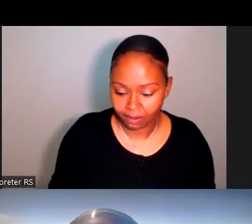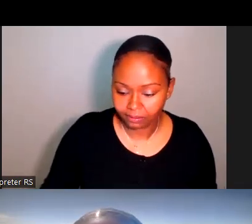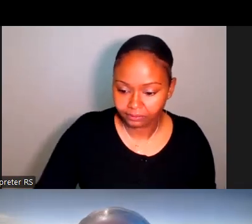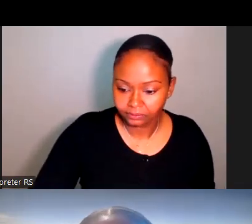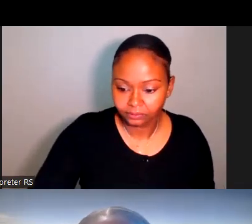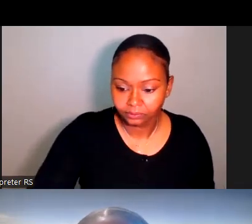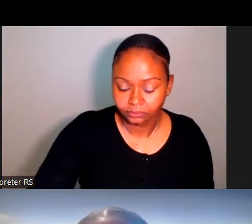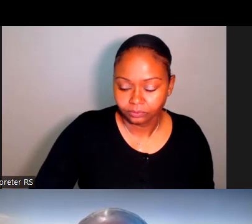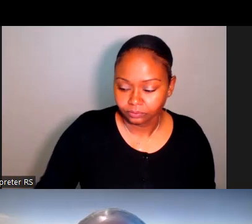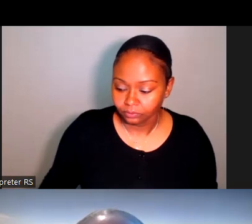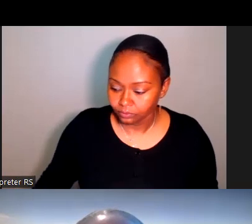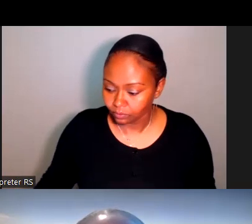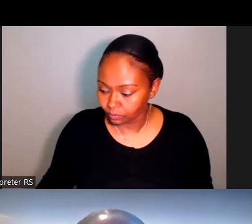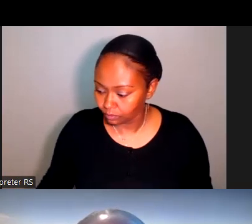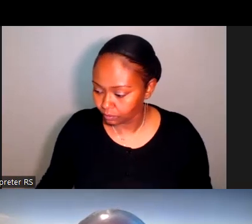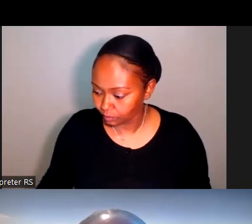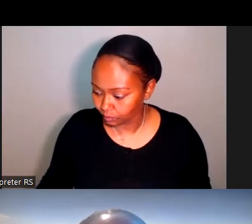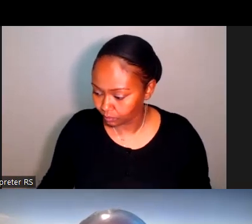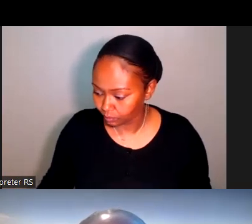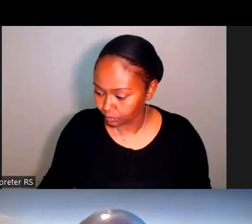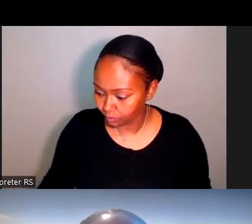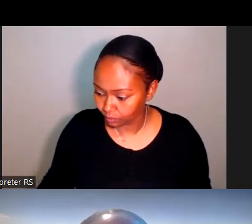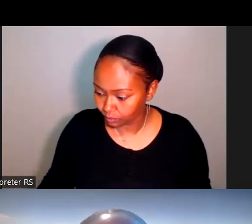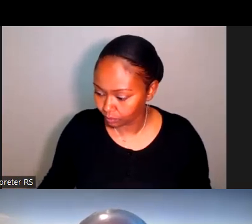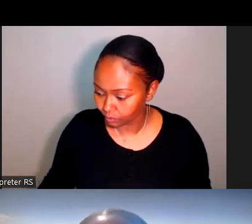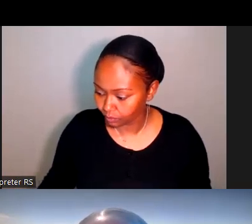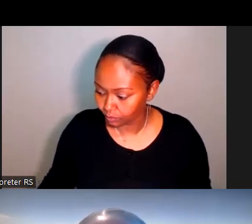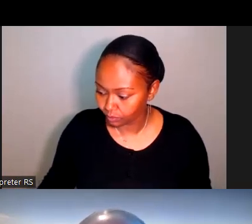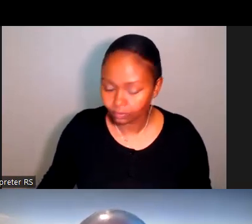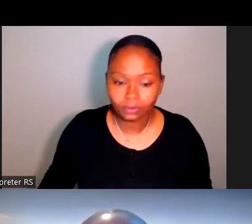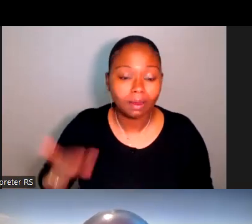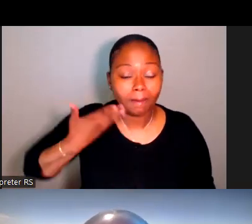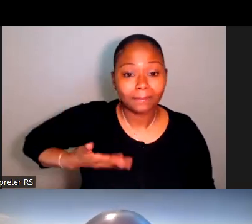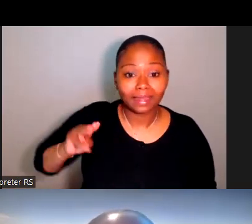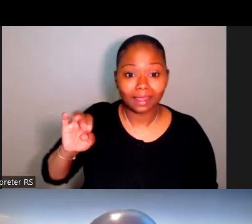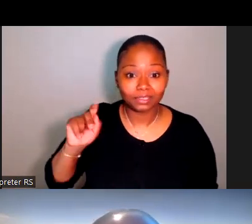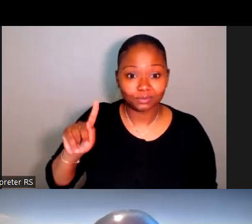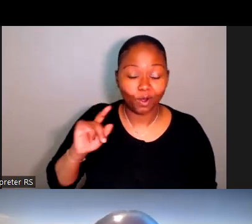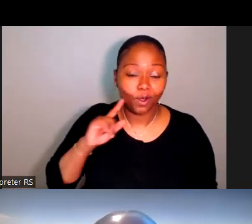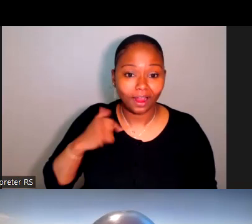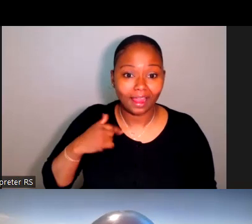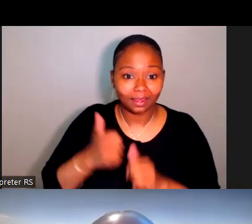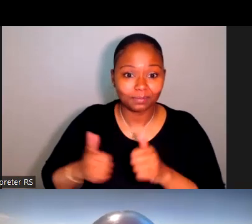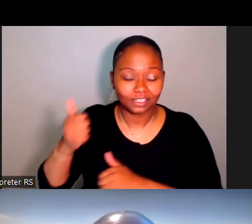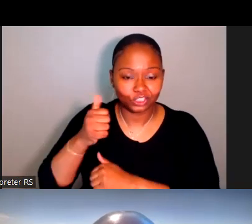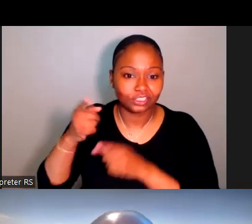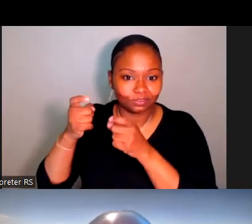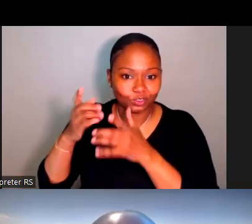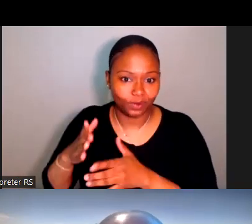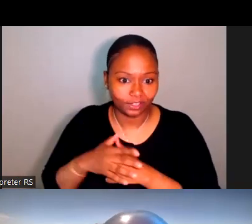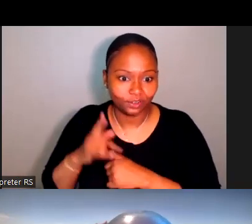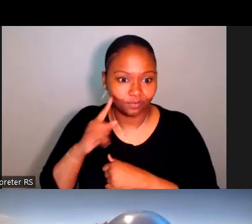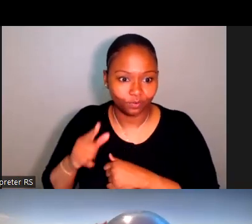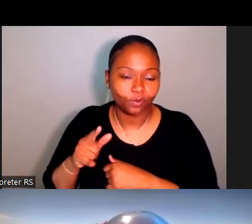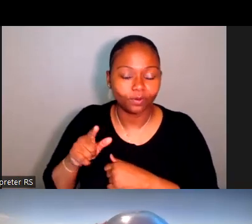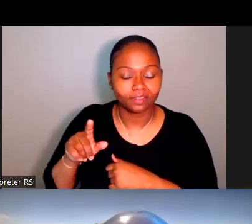My name is Mark Beckley. I am the Chief Deputy Director for the California Department of Aging. I will be